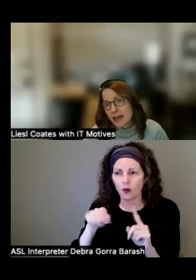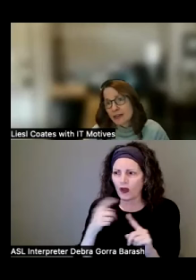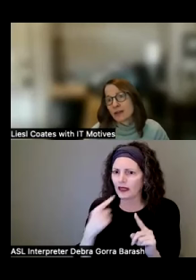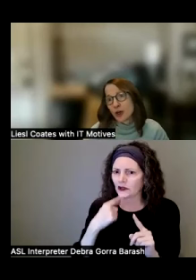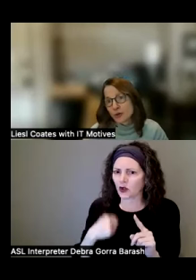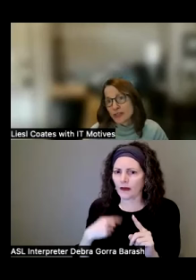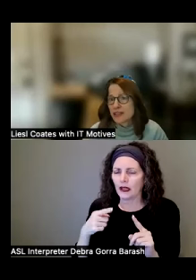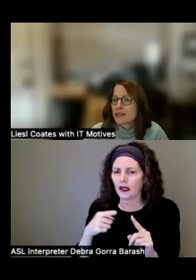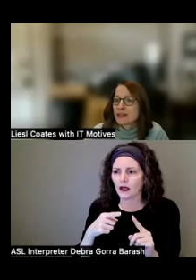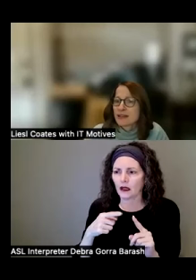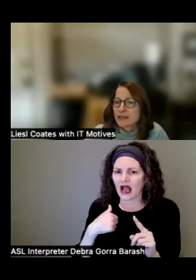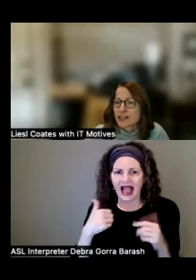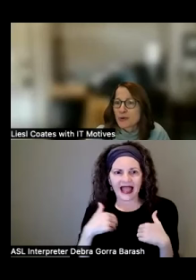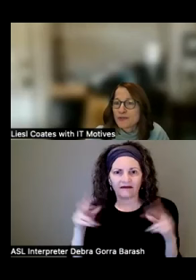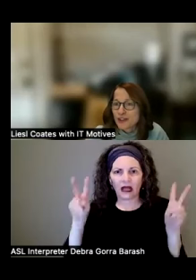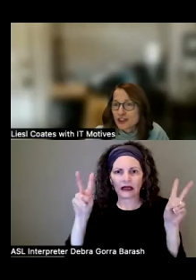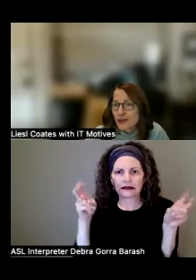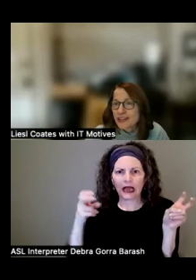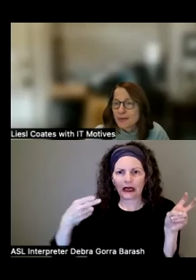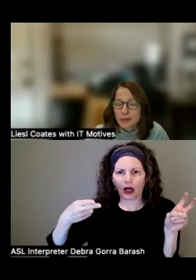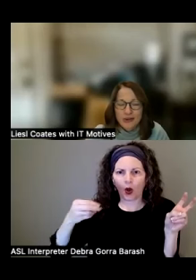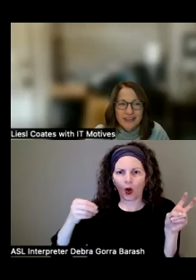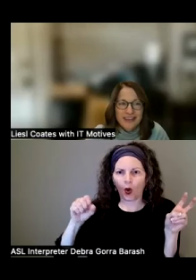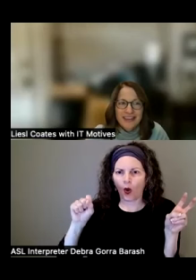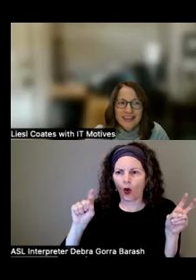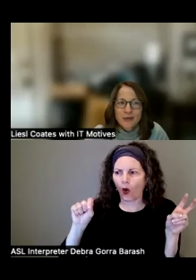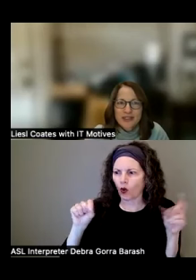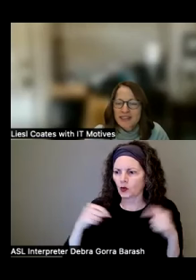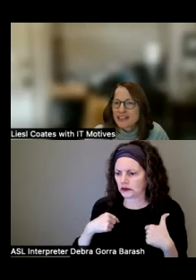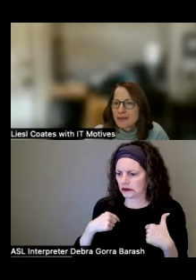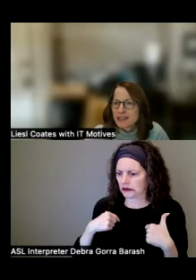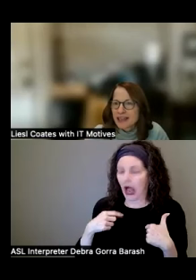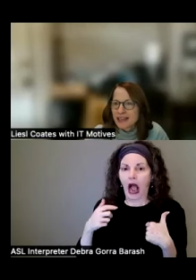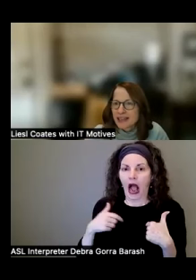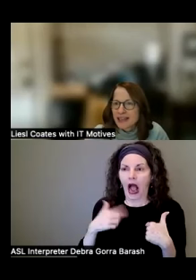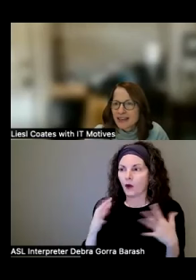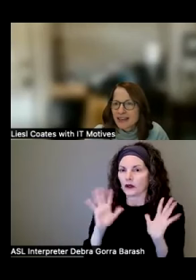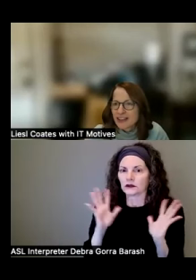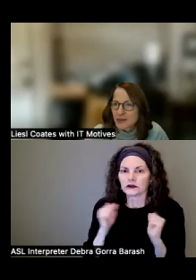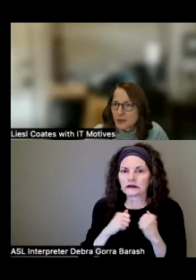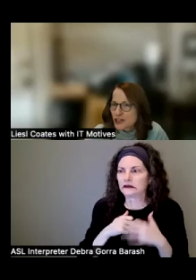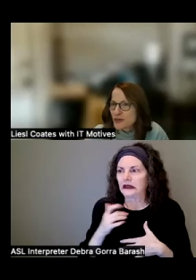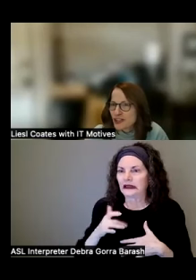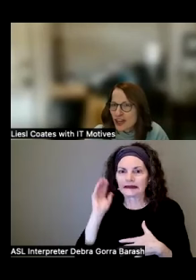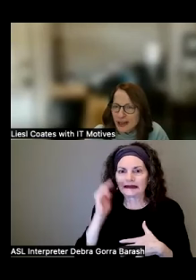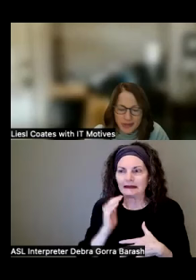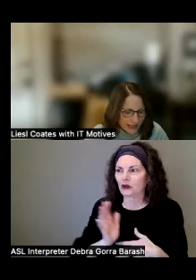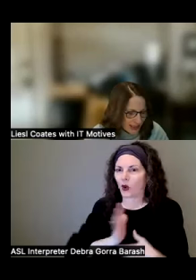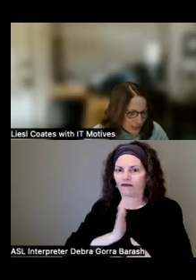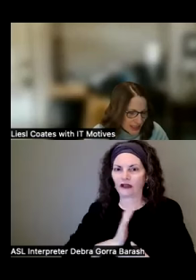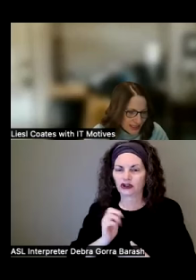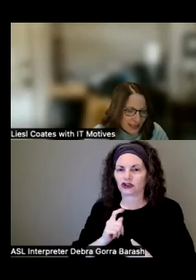have a title host, that sounded so official and important. It was intimidating, and I just want to do a good